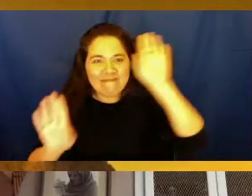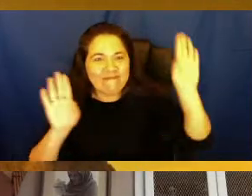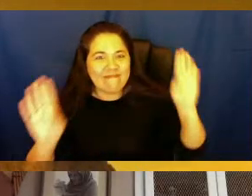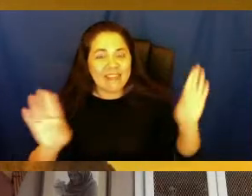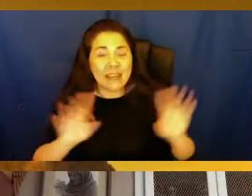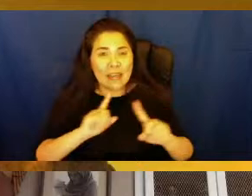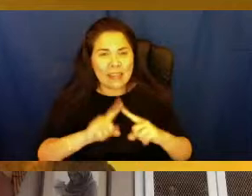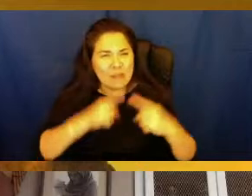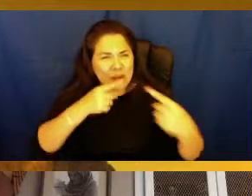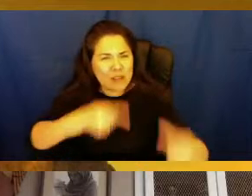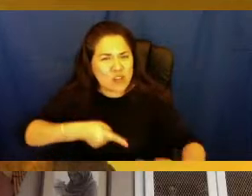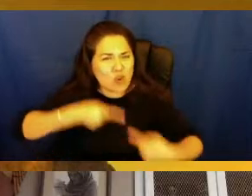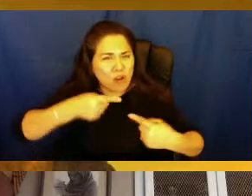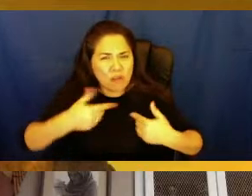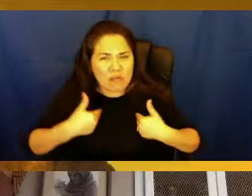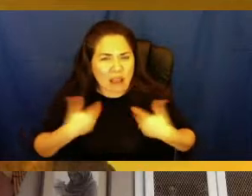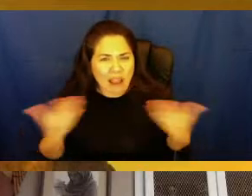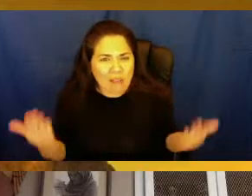struggles that